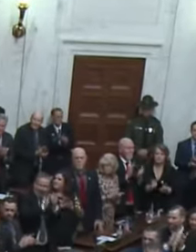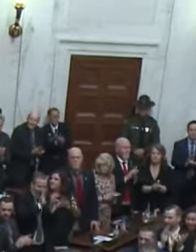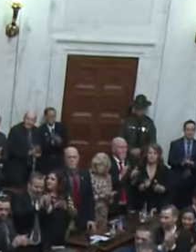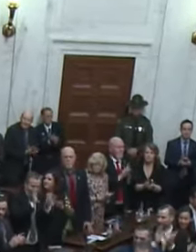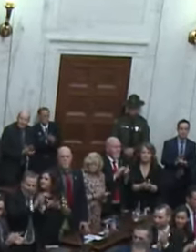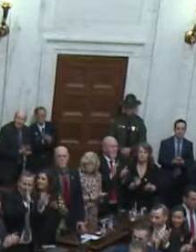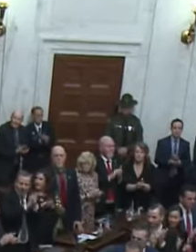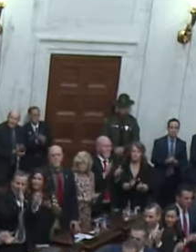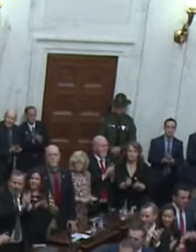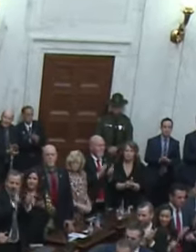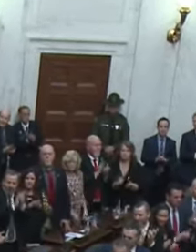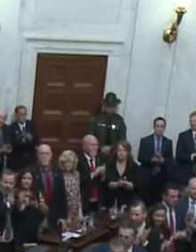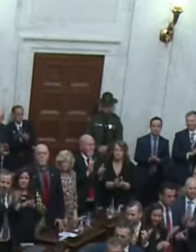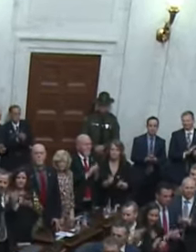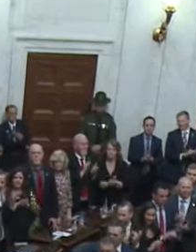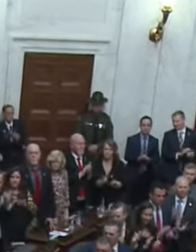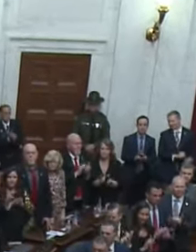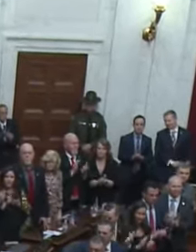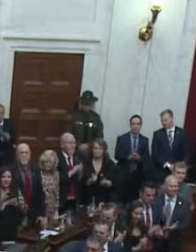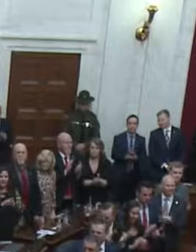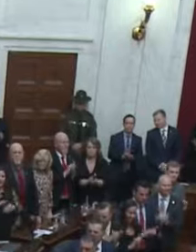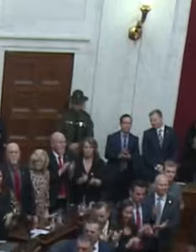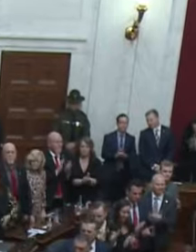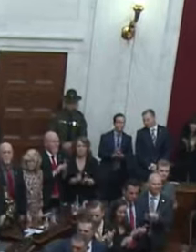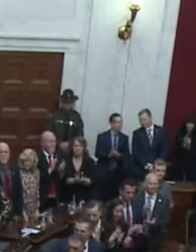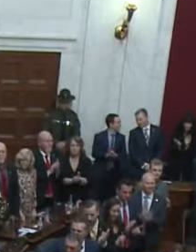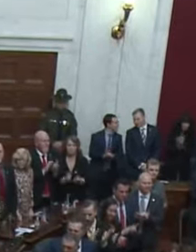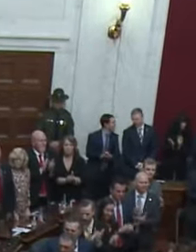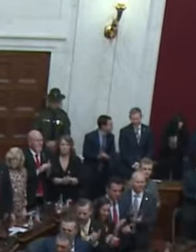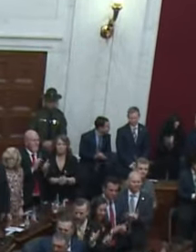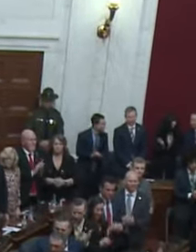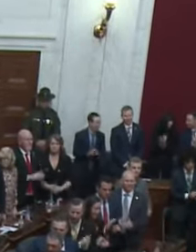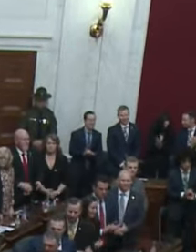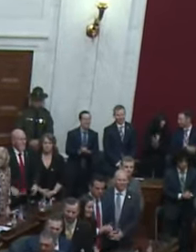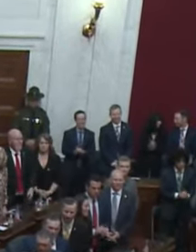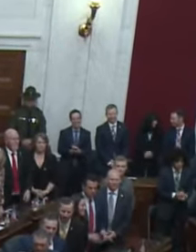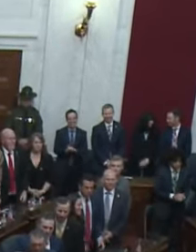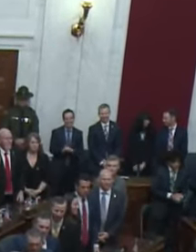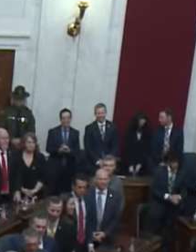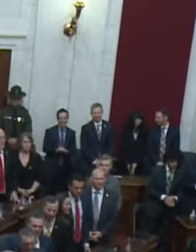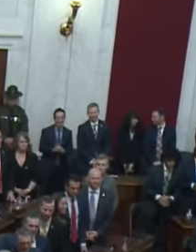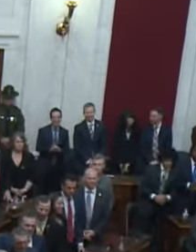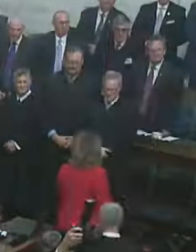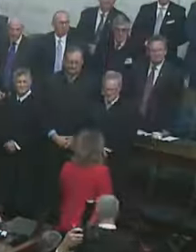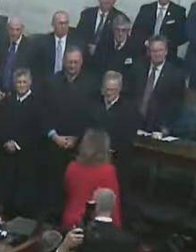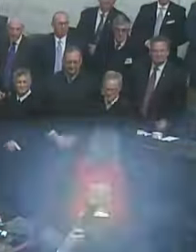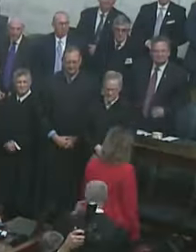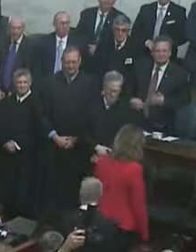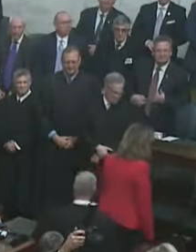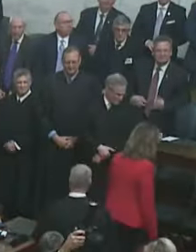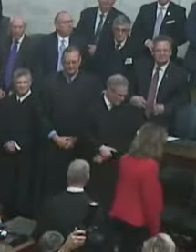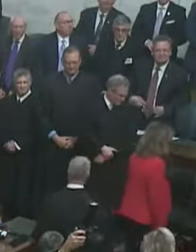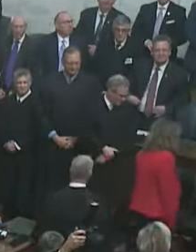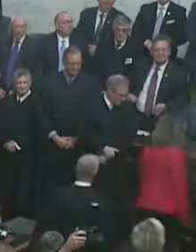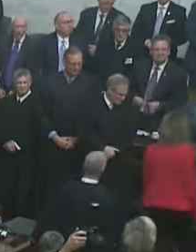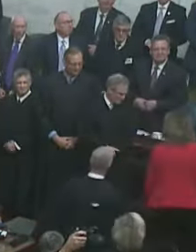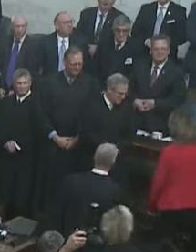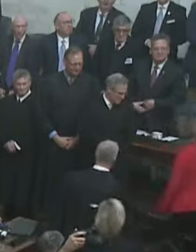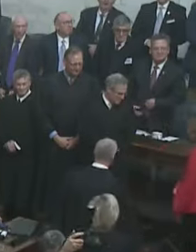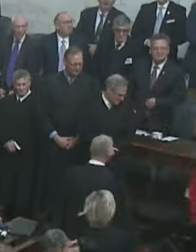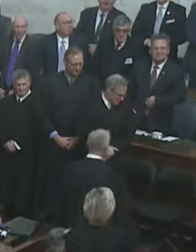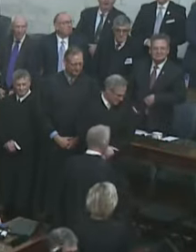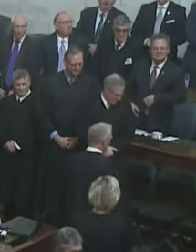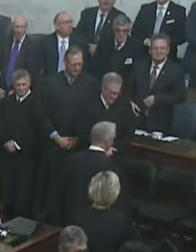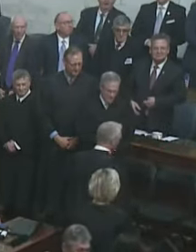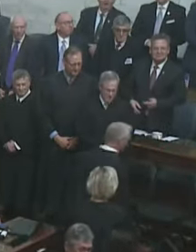You know, last week, Senate President Craig Blair and Speaker of the House Roger Hanshaw said they would support those 5% pay raises. That'll